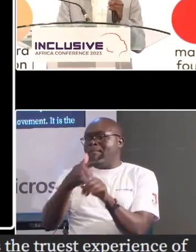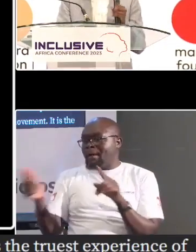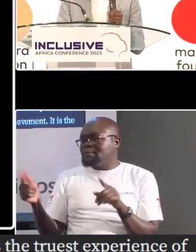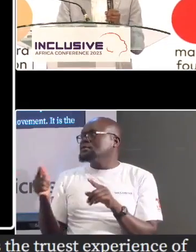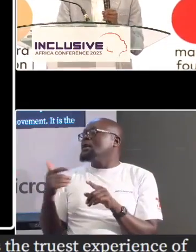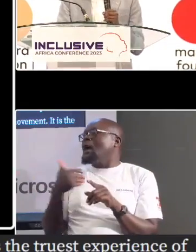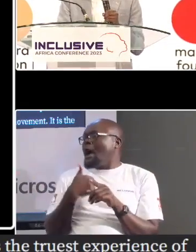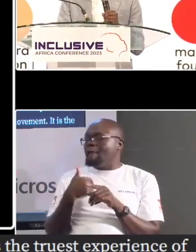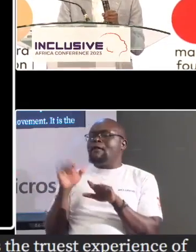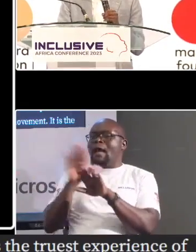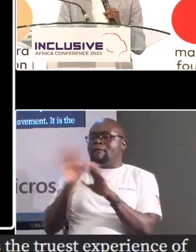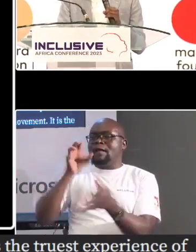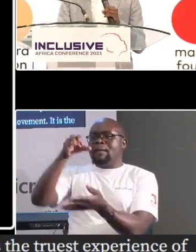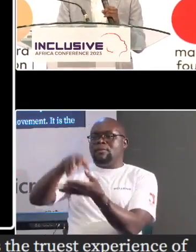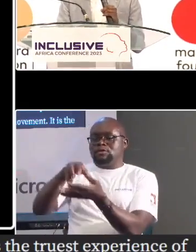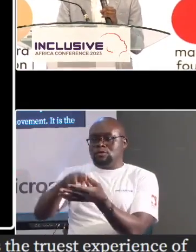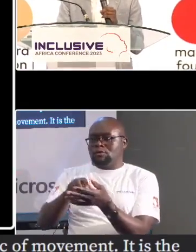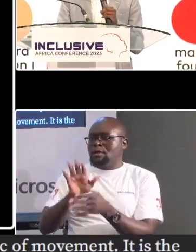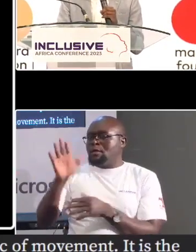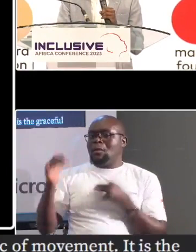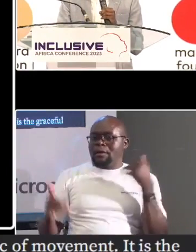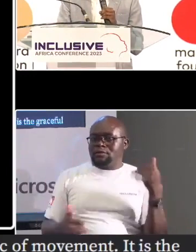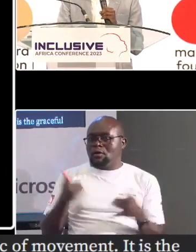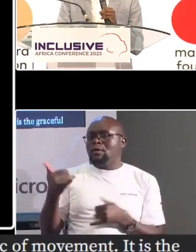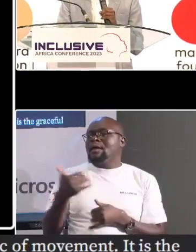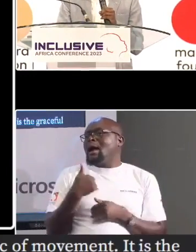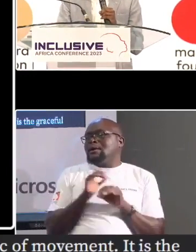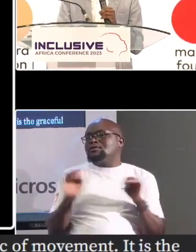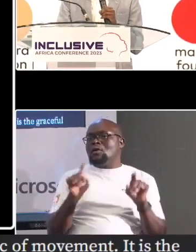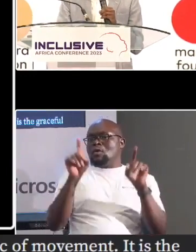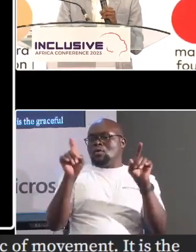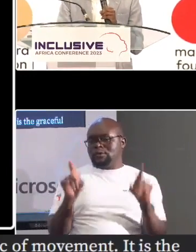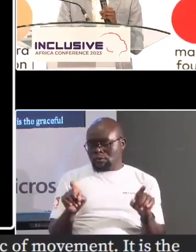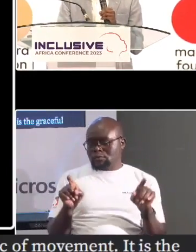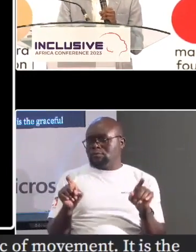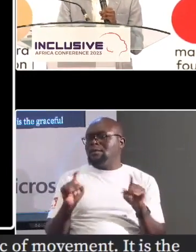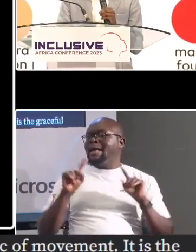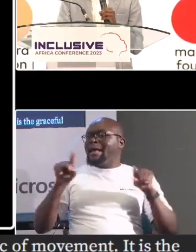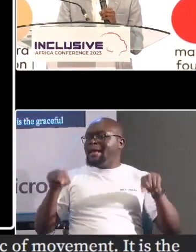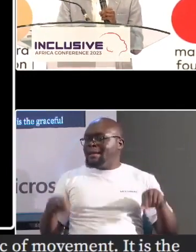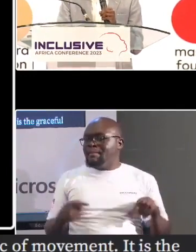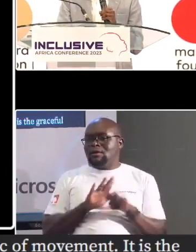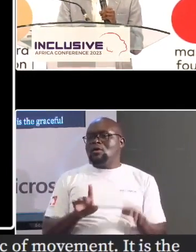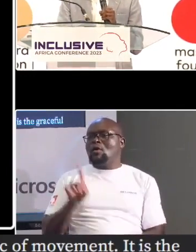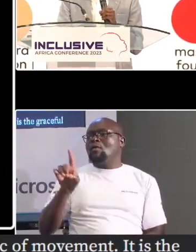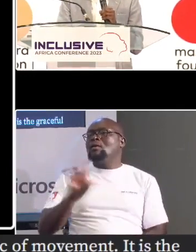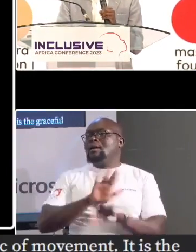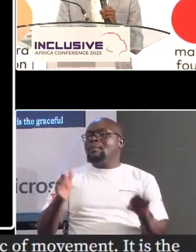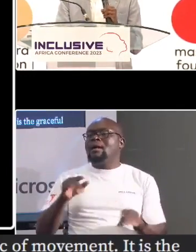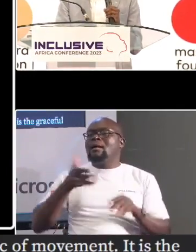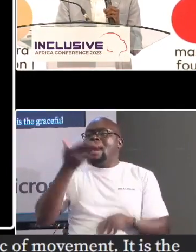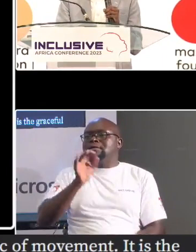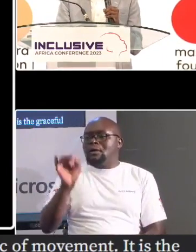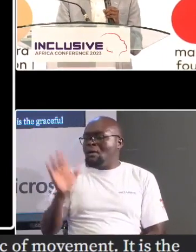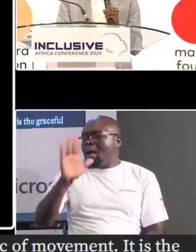holds every position. Your joy asks no questions. It demands no answers. It